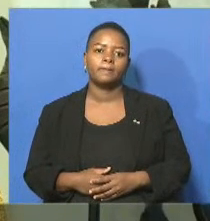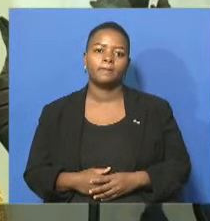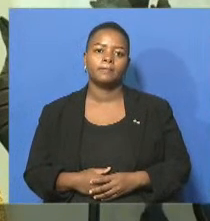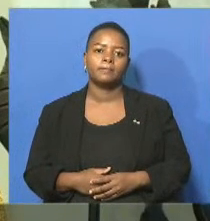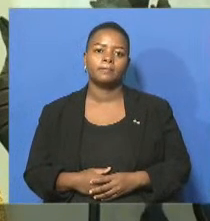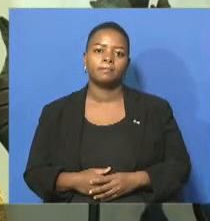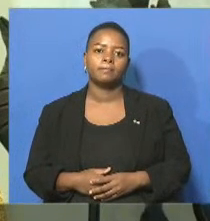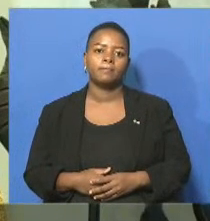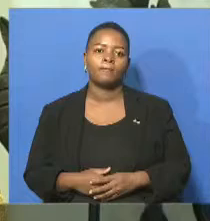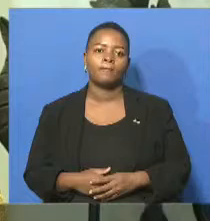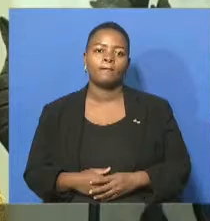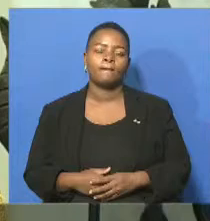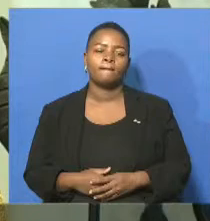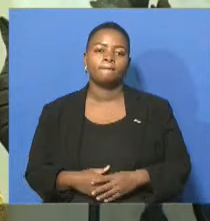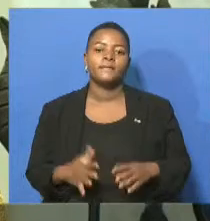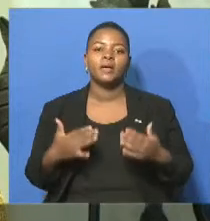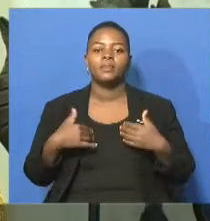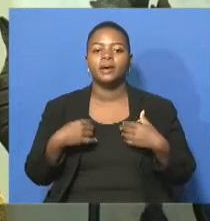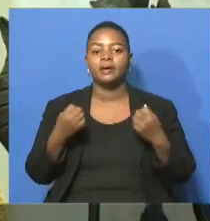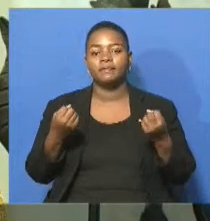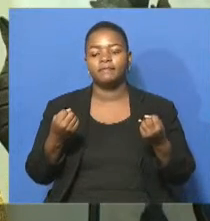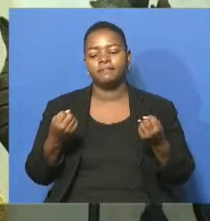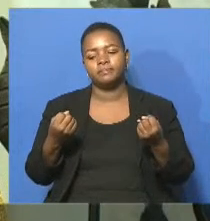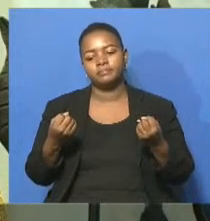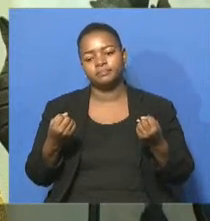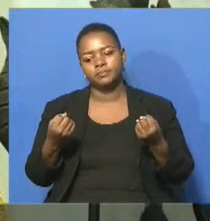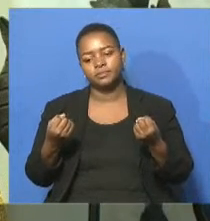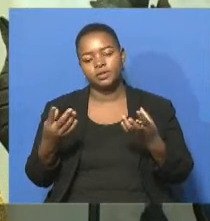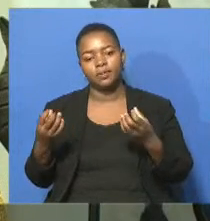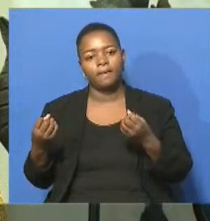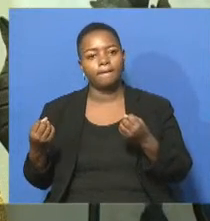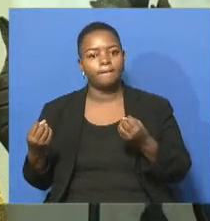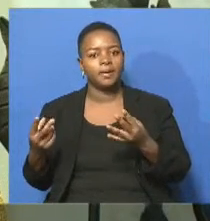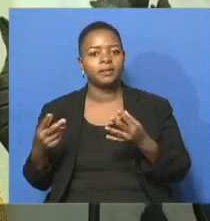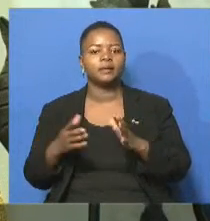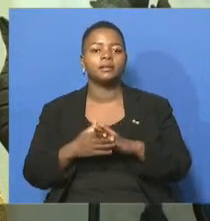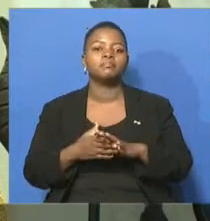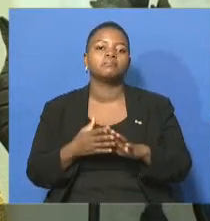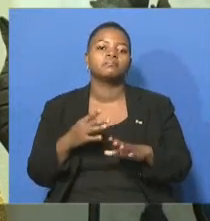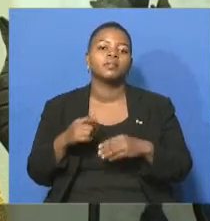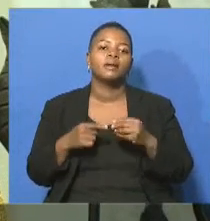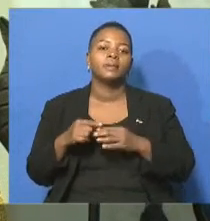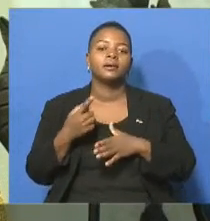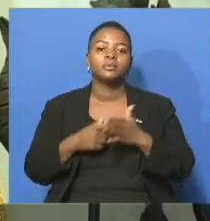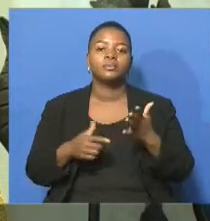And then there's so many in terms of now what the